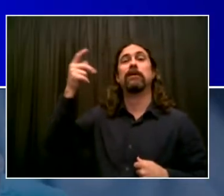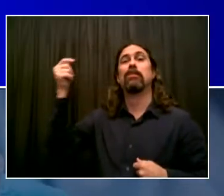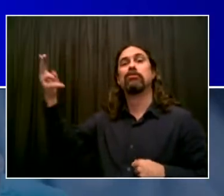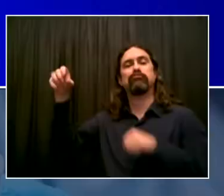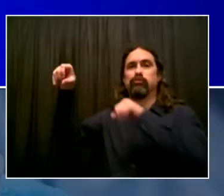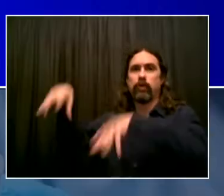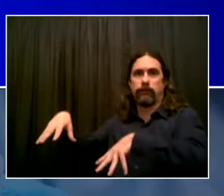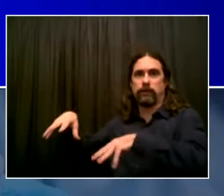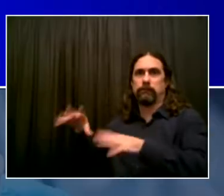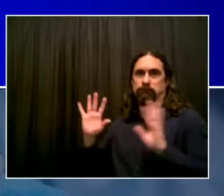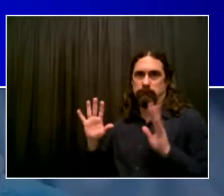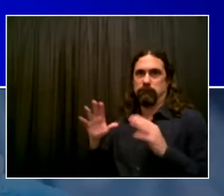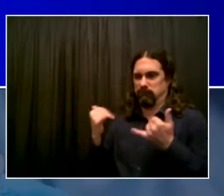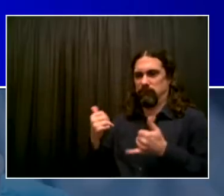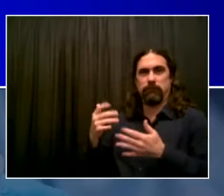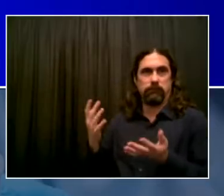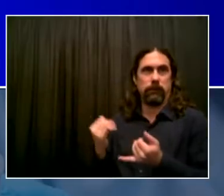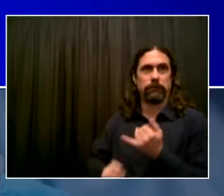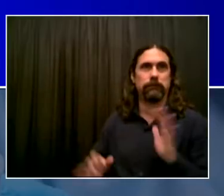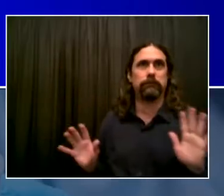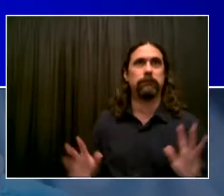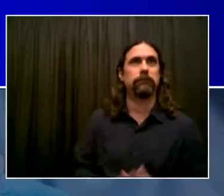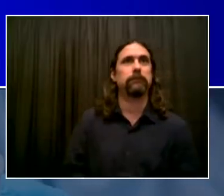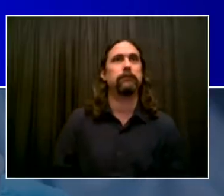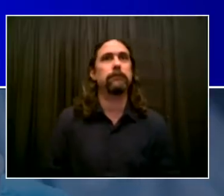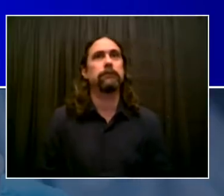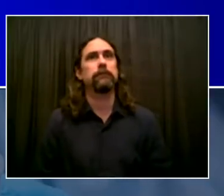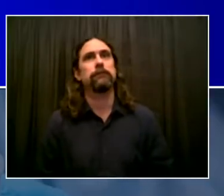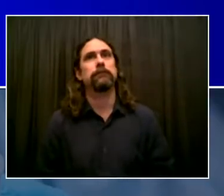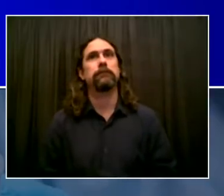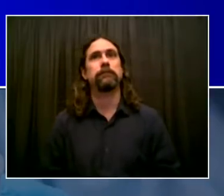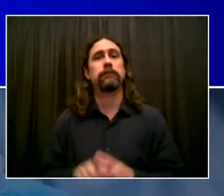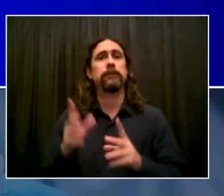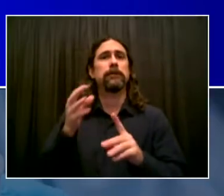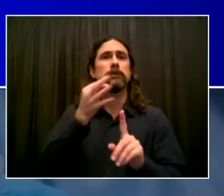think about the colder weather, get vaccinated. So today, doses administered today,